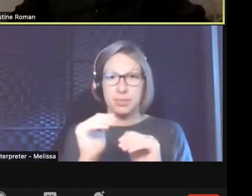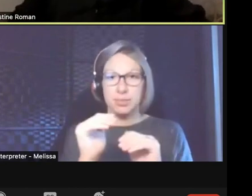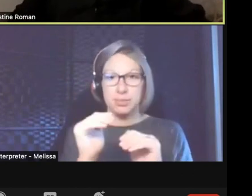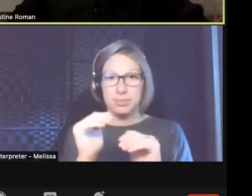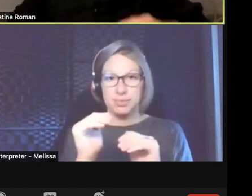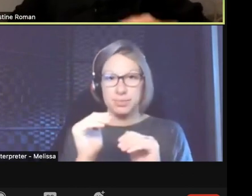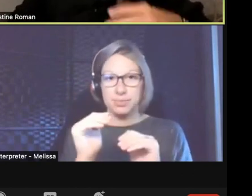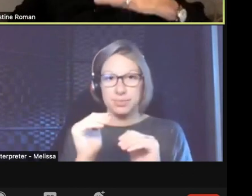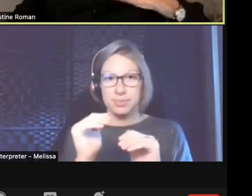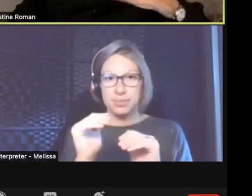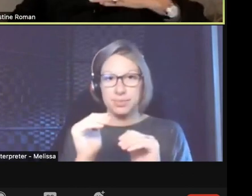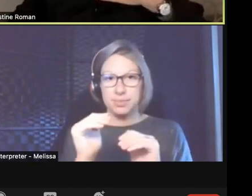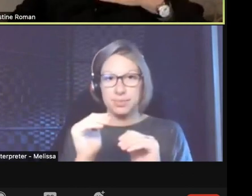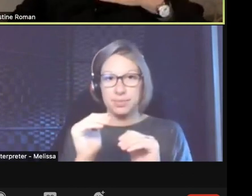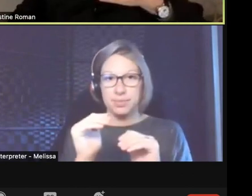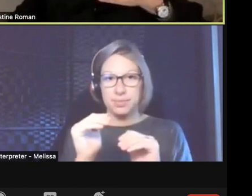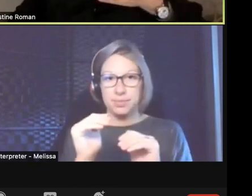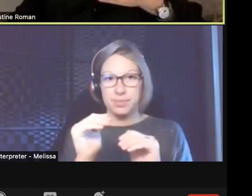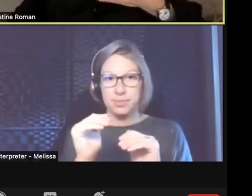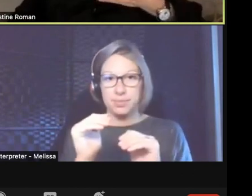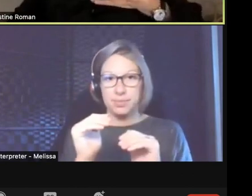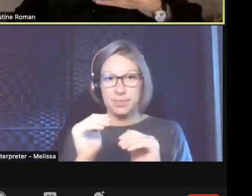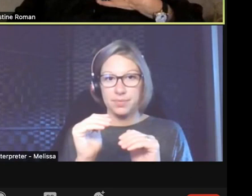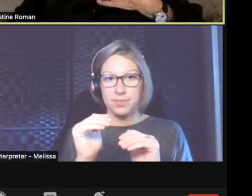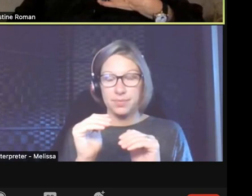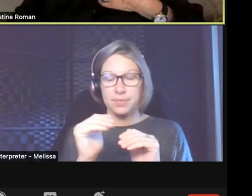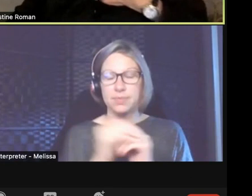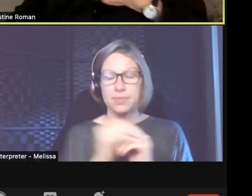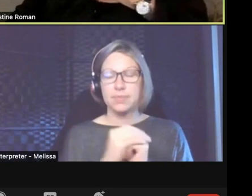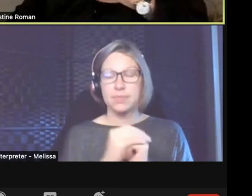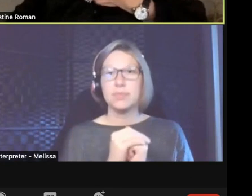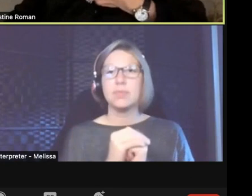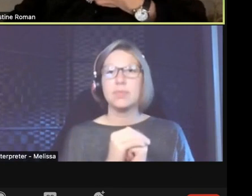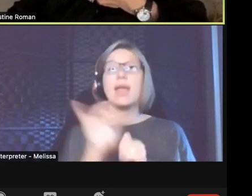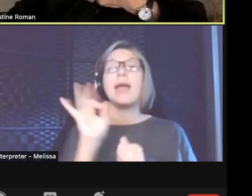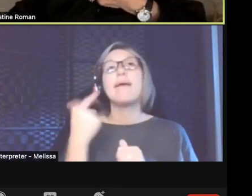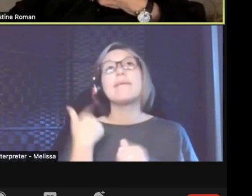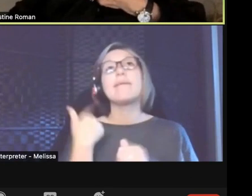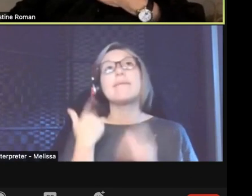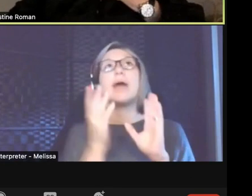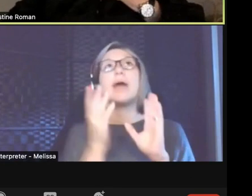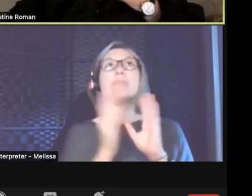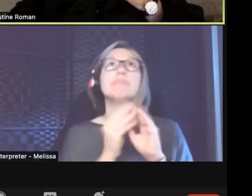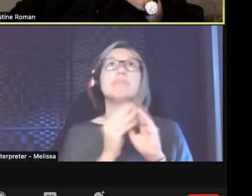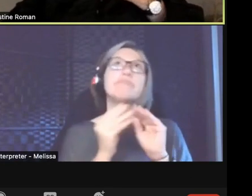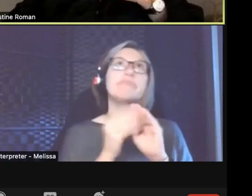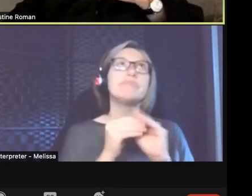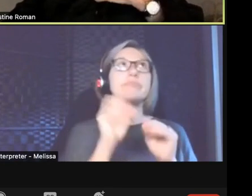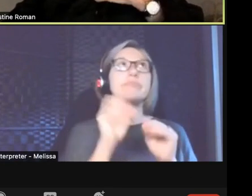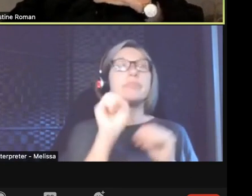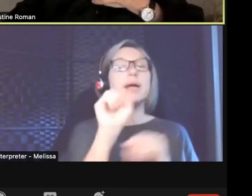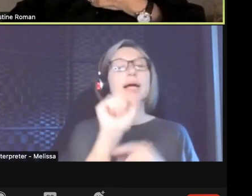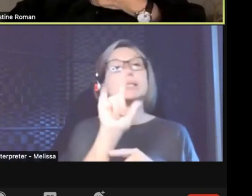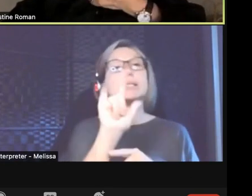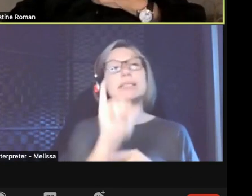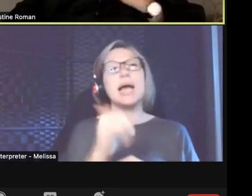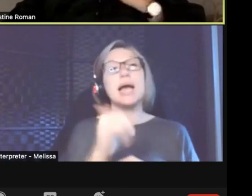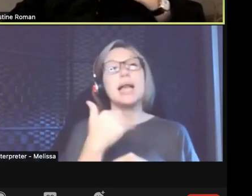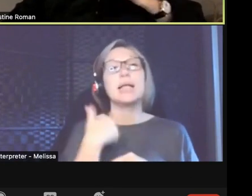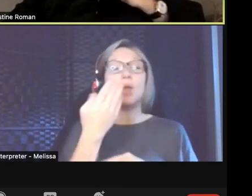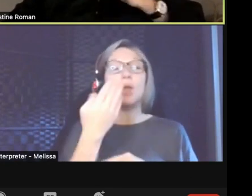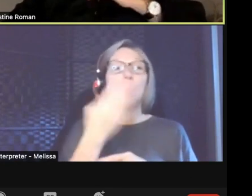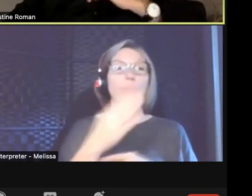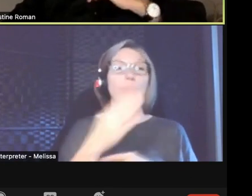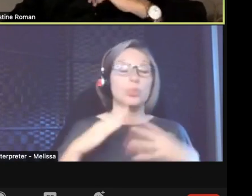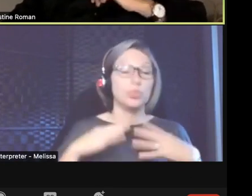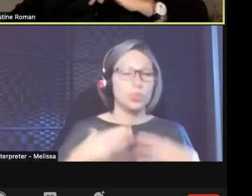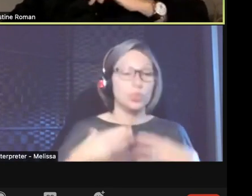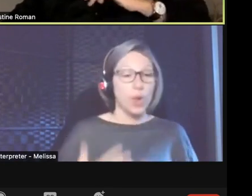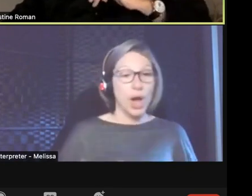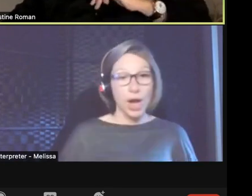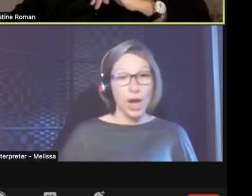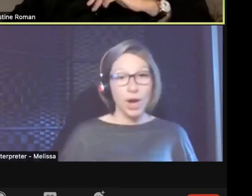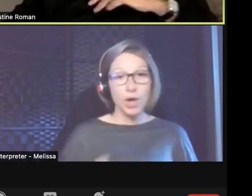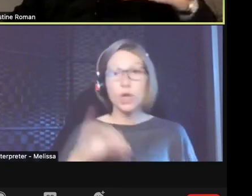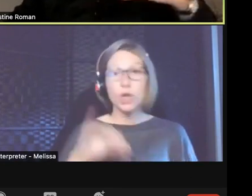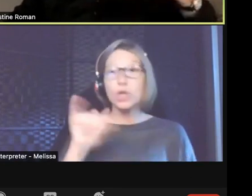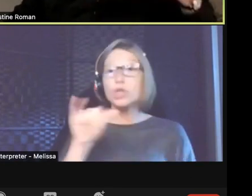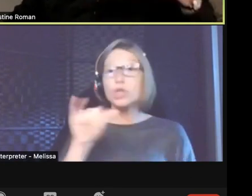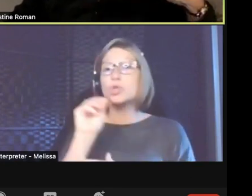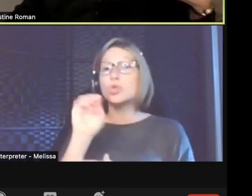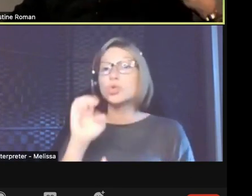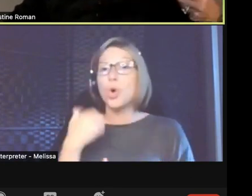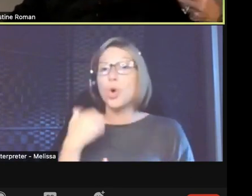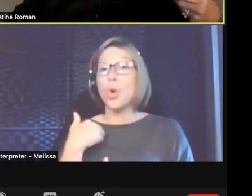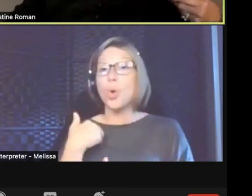are that if I'm saying, Sally has on a blue sweater and Joe has on, a